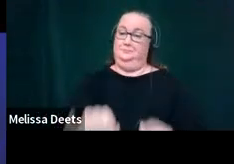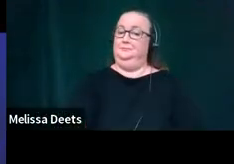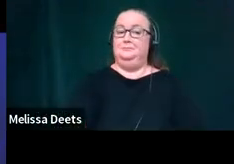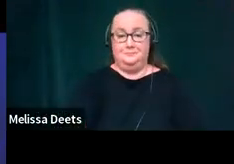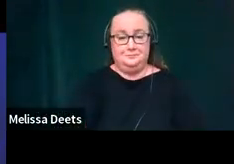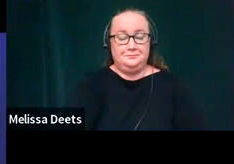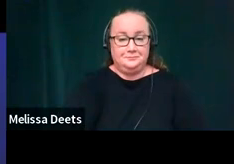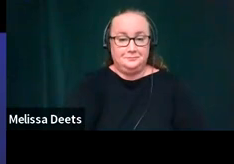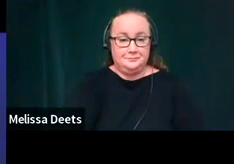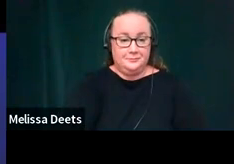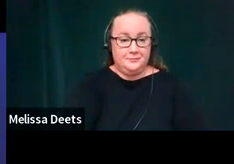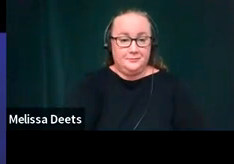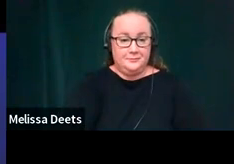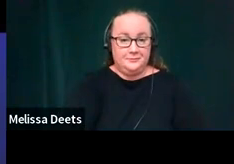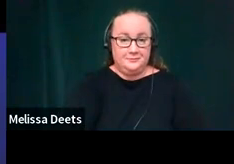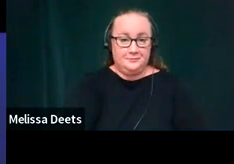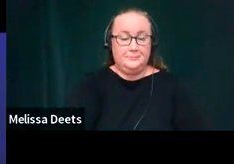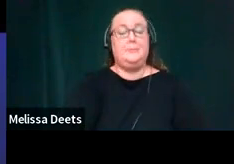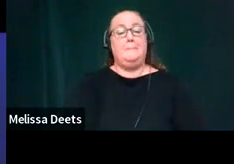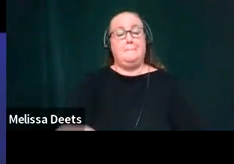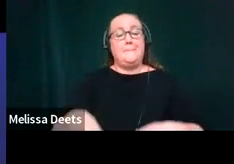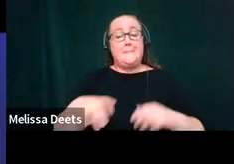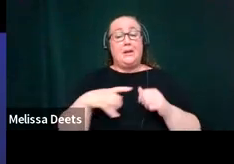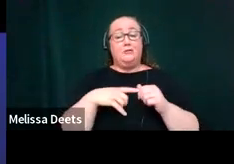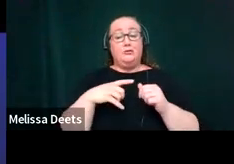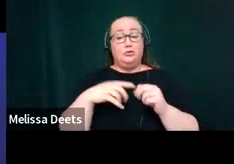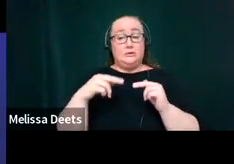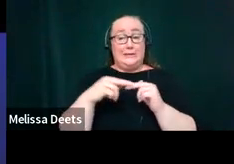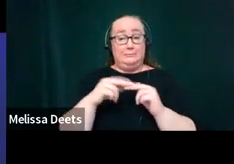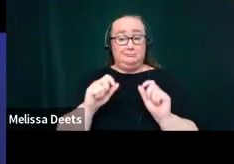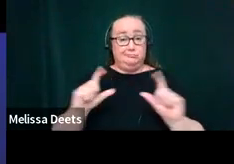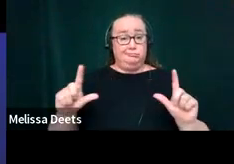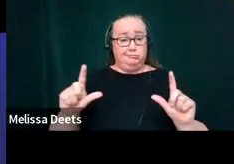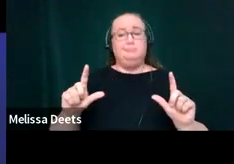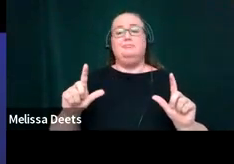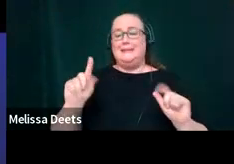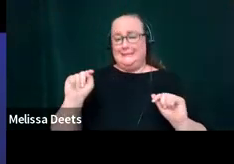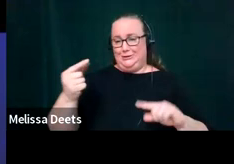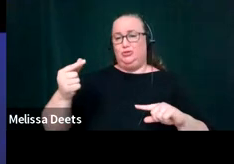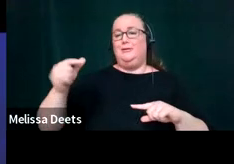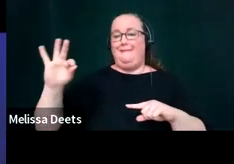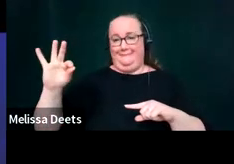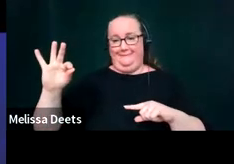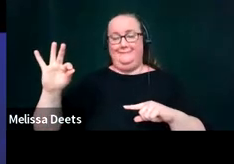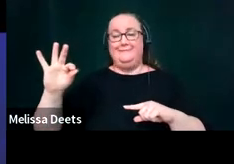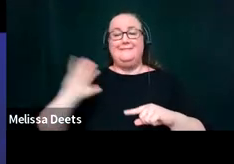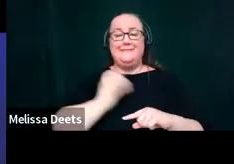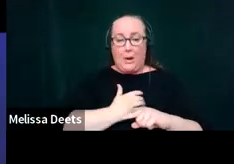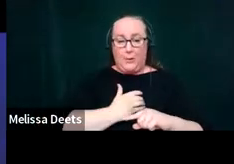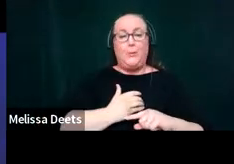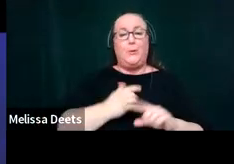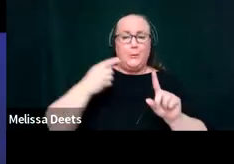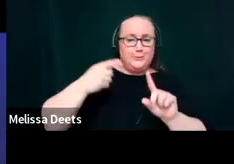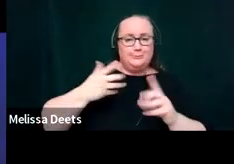Perfect. Thank you very much. So my first slide shows the logo of the Glaucoma Foundation and our tagline,